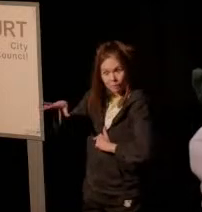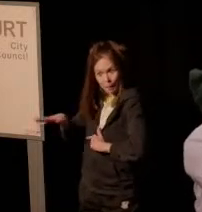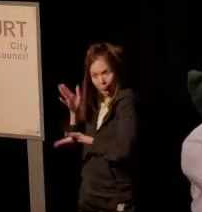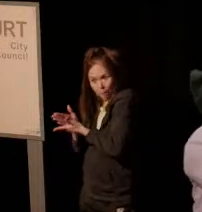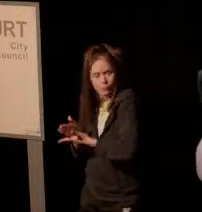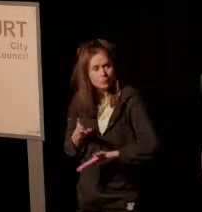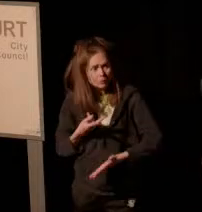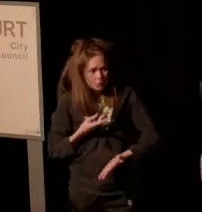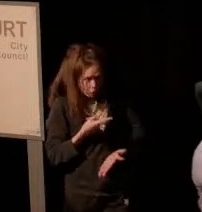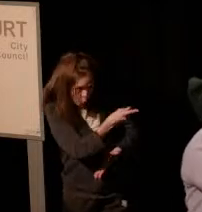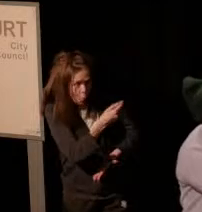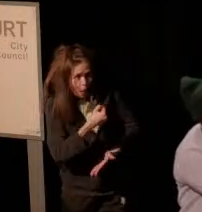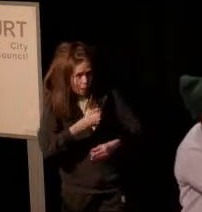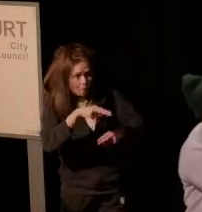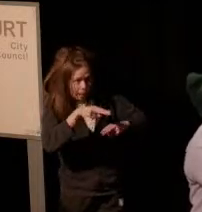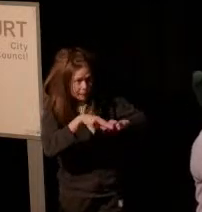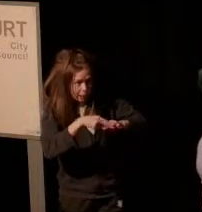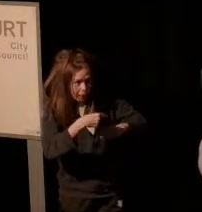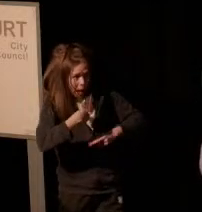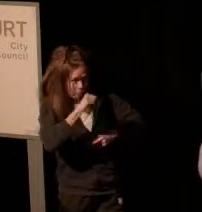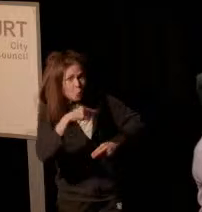Yes, if you will.